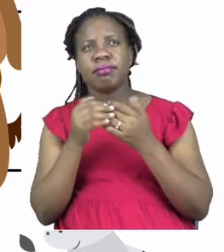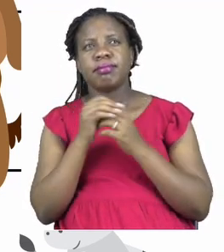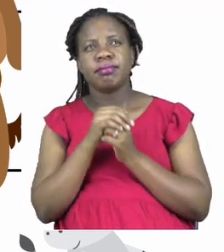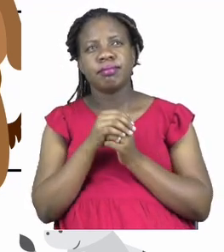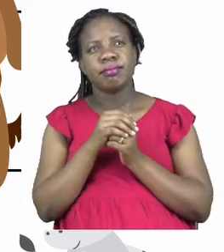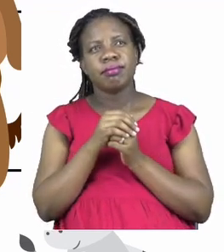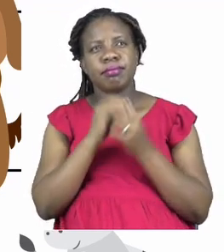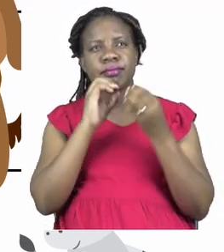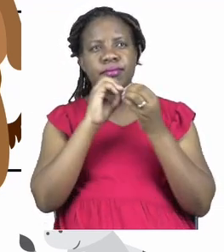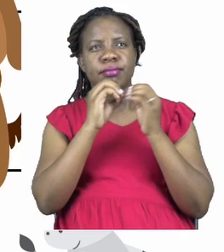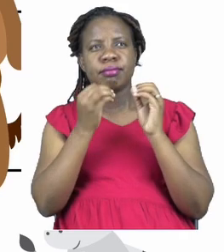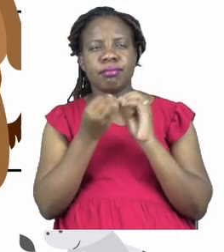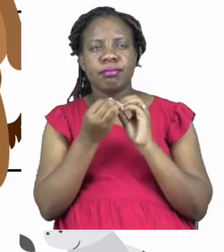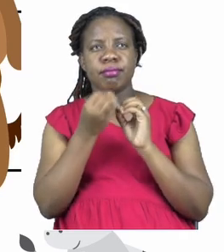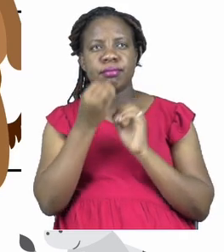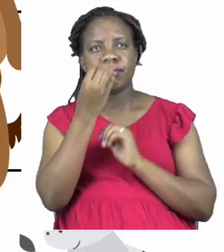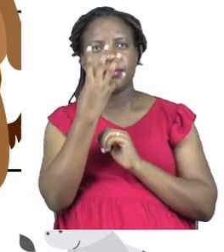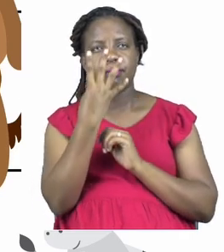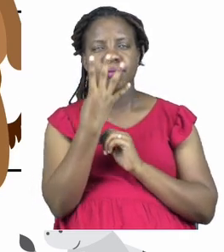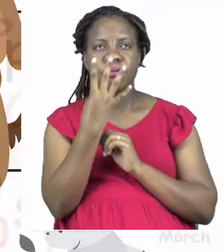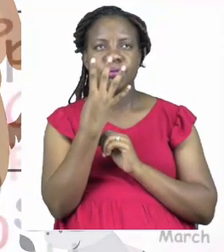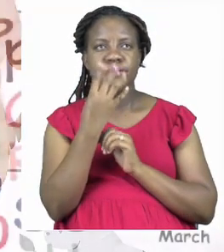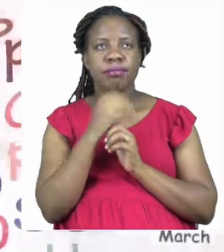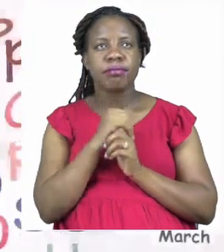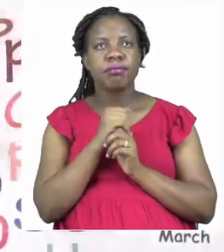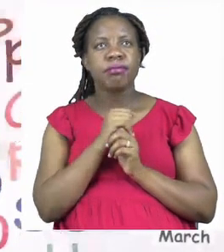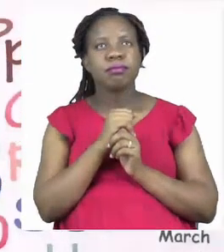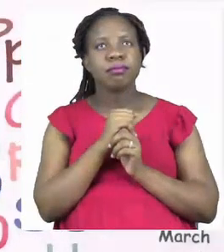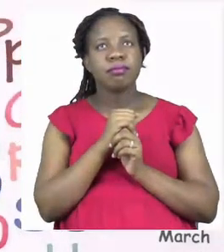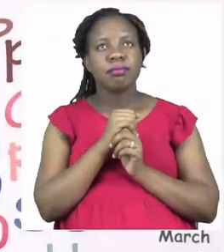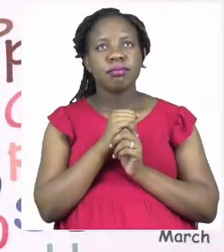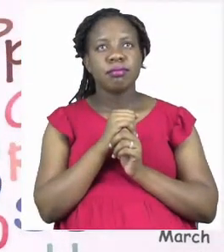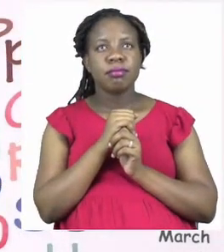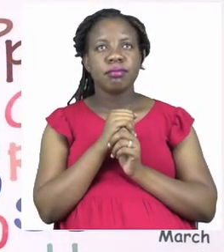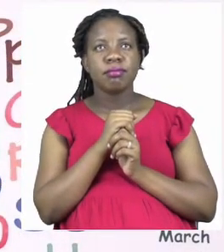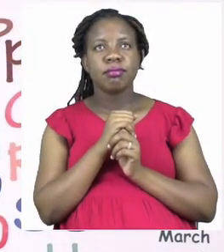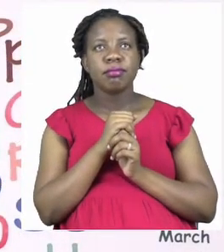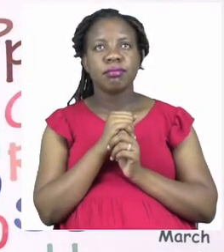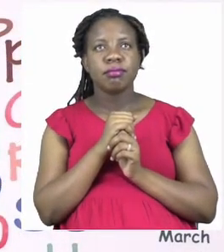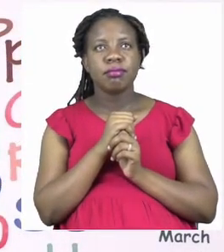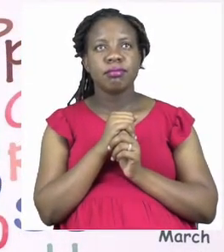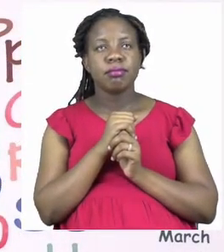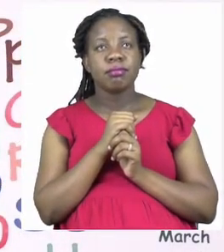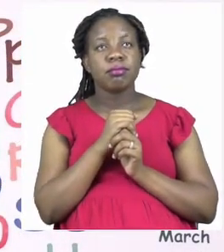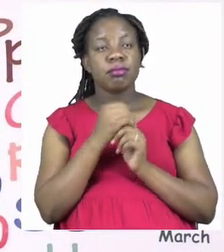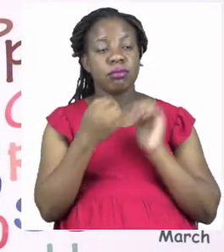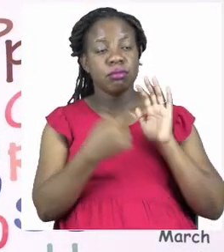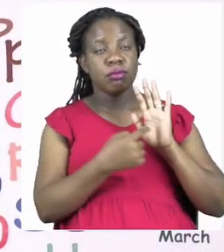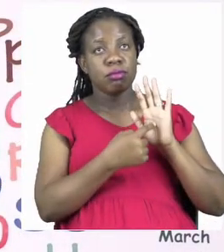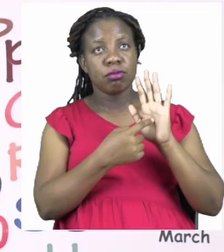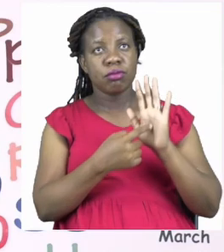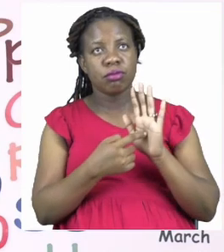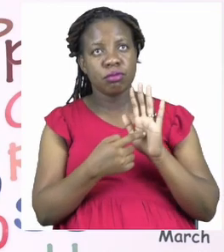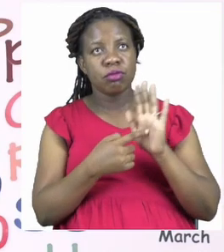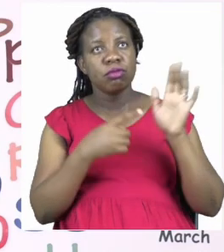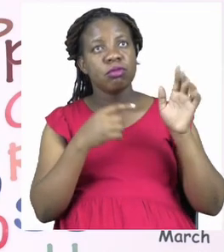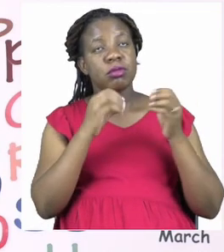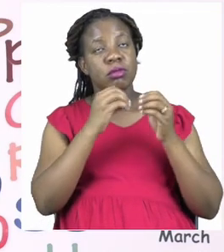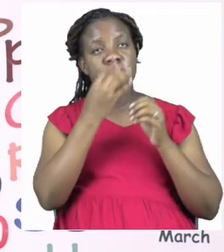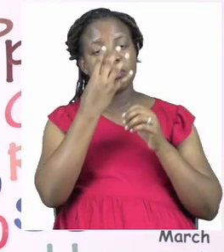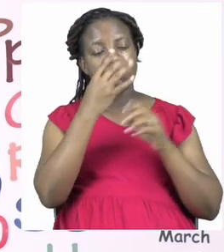take a look at the board. On the board, I have the same sentence you have in your books. We